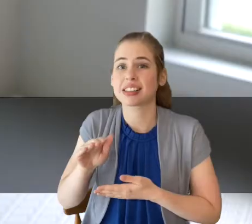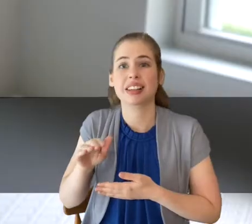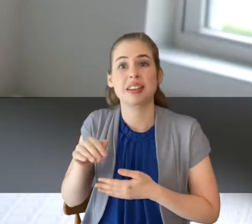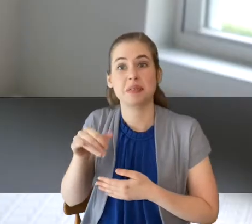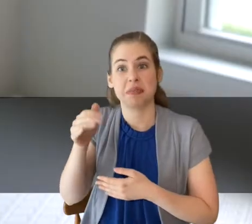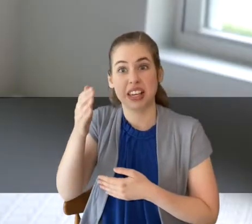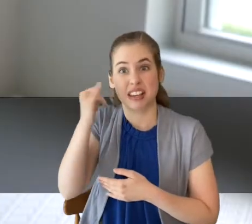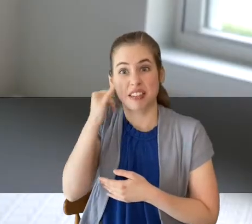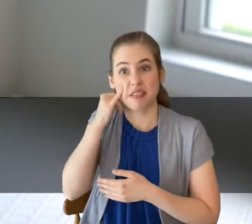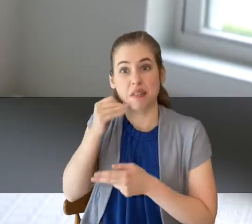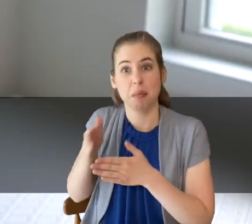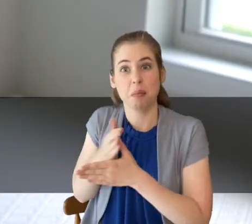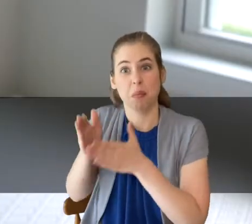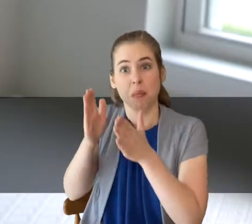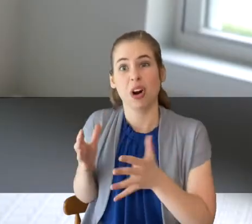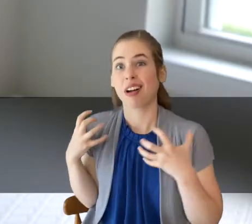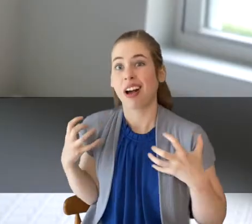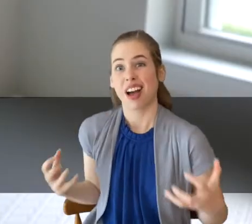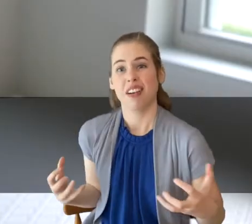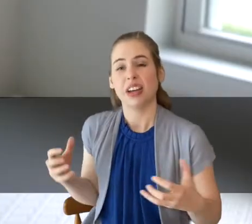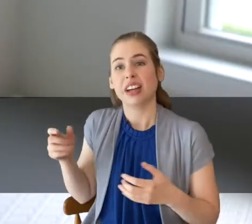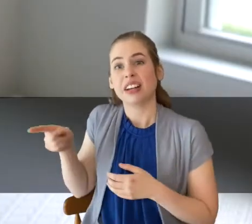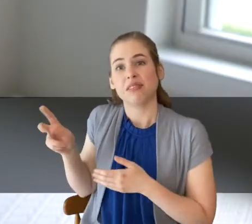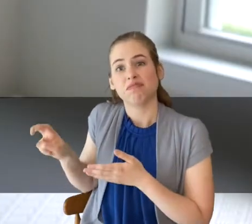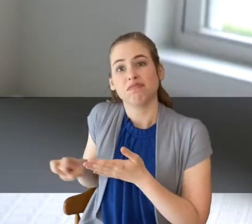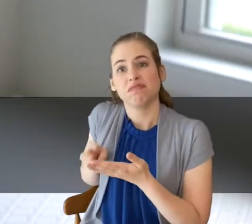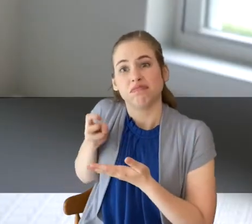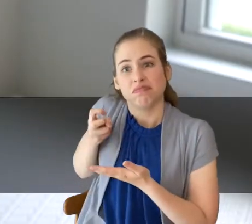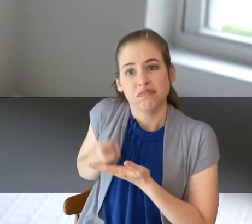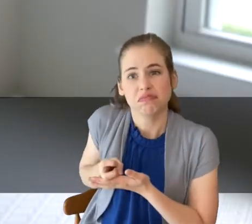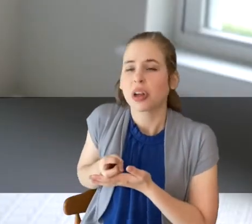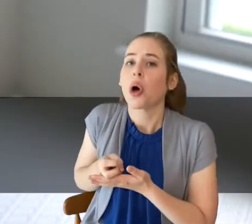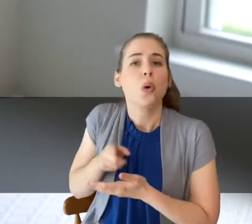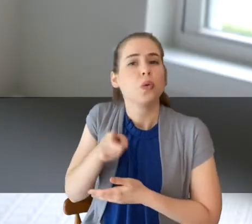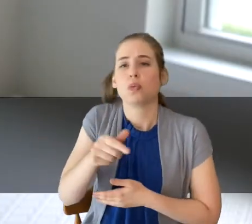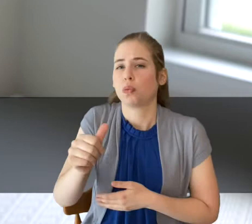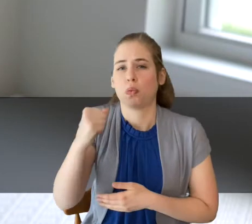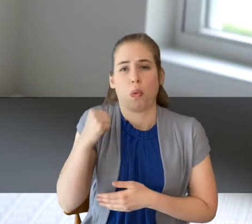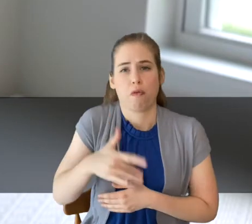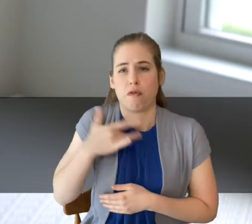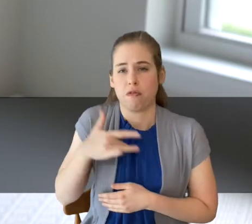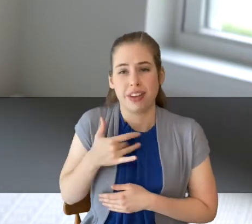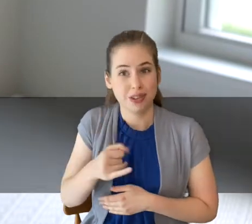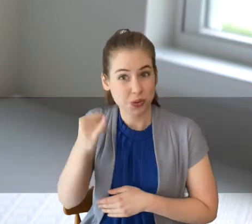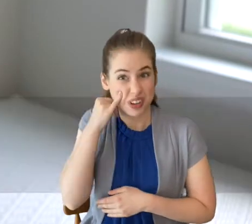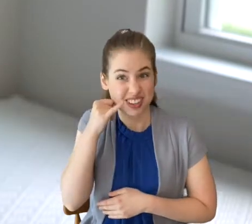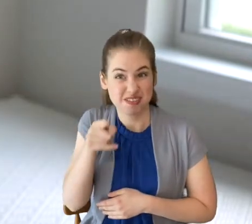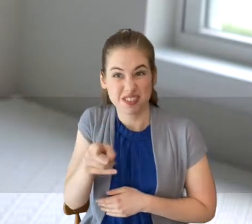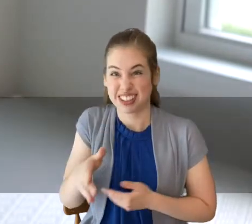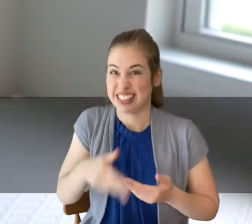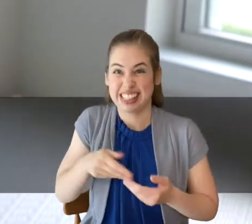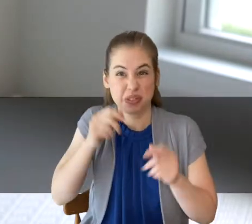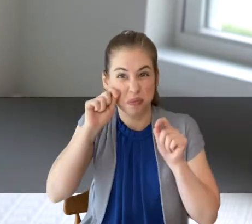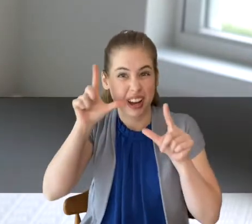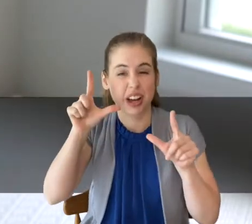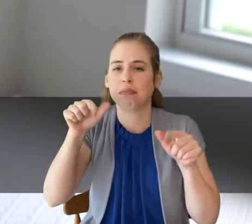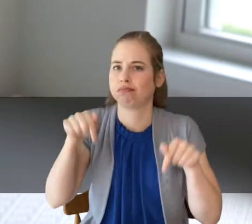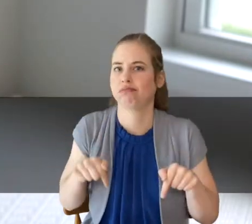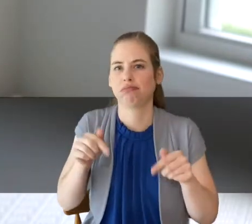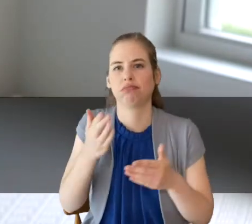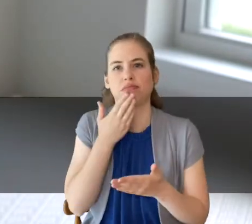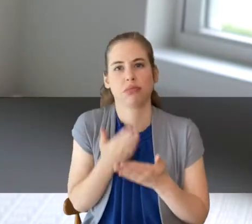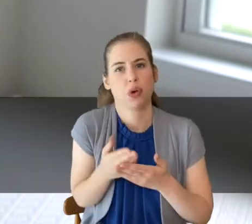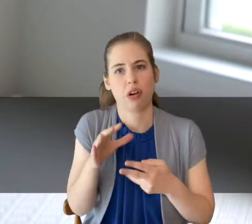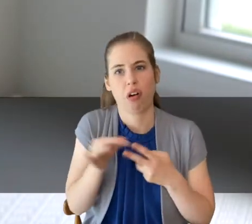weight. So if you're a light sleeper prone to waking easily, the GravityLux could be a great choice for you. Edge support on the